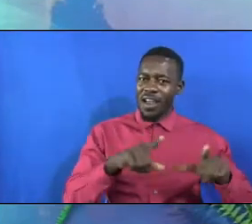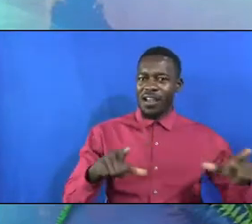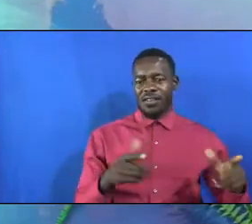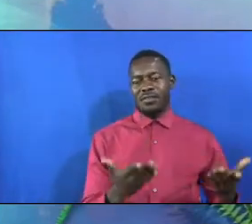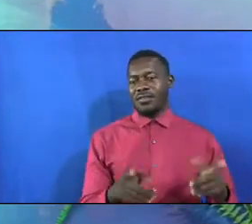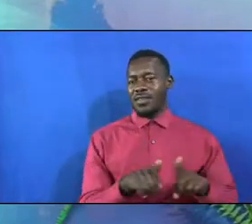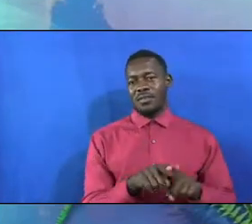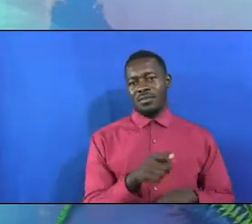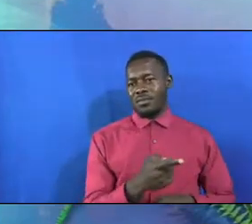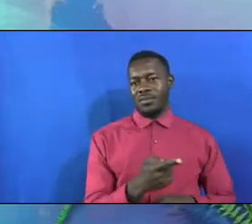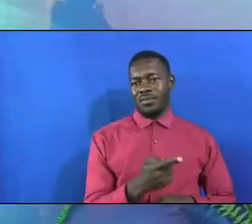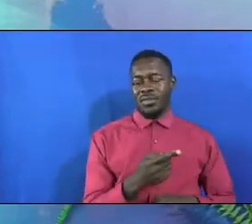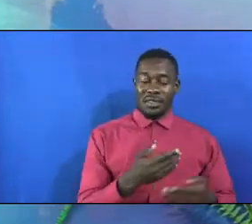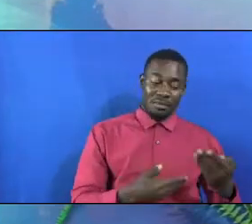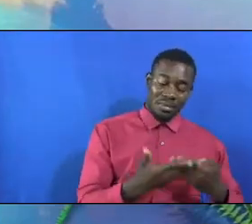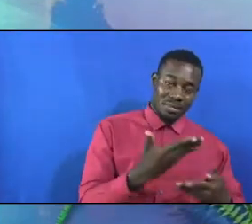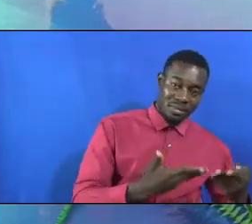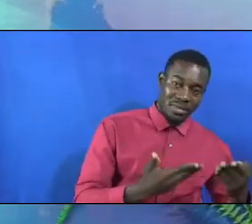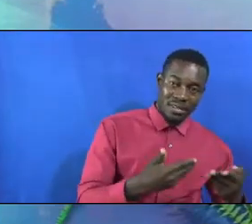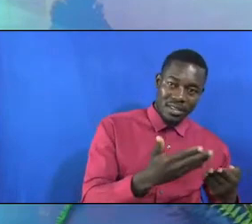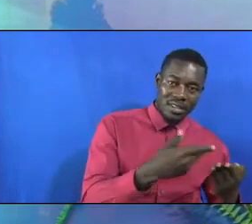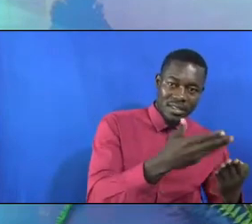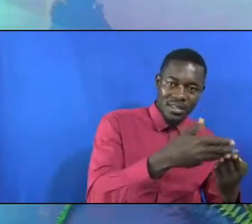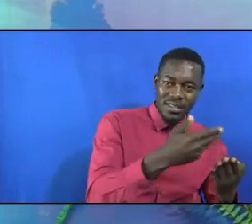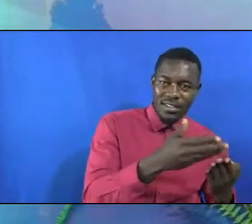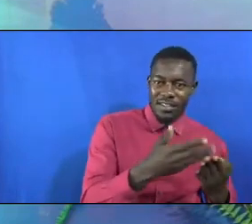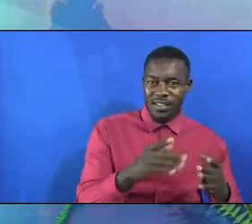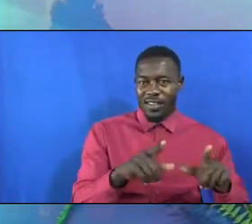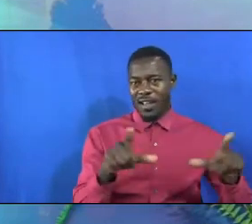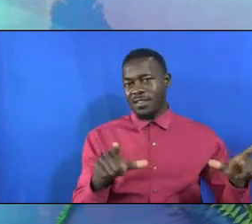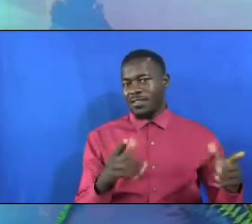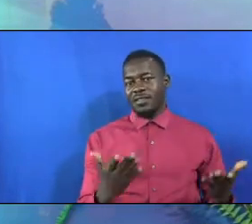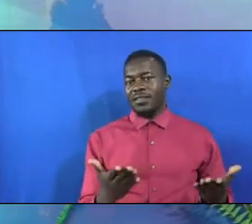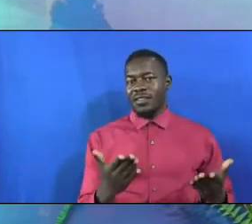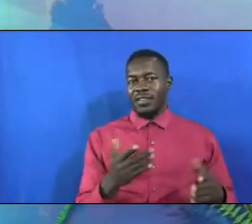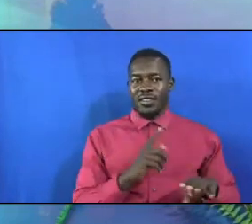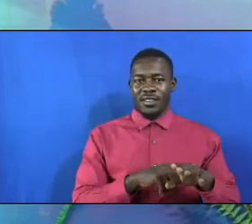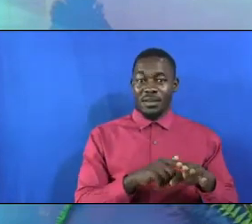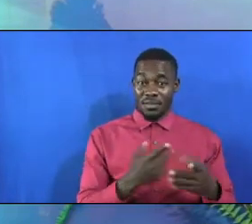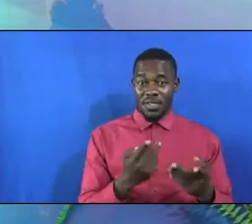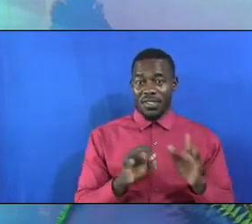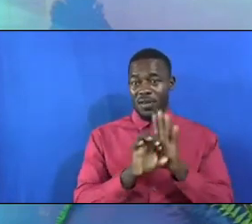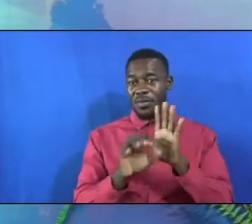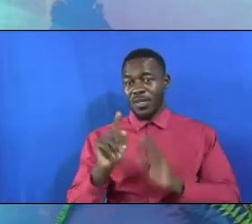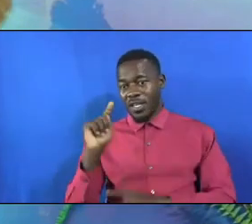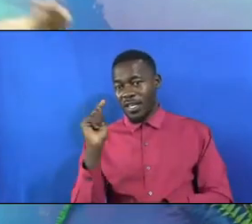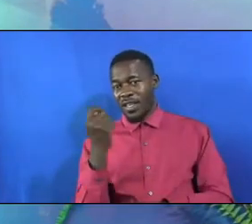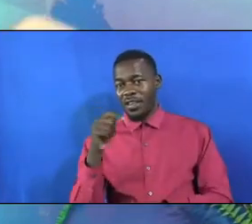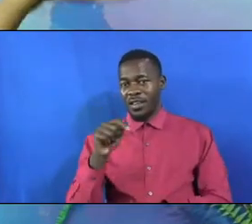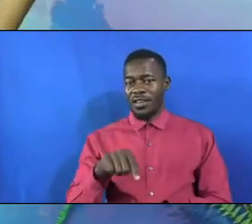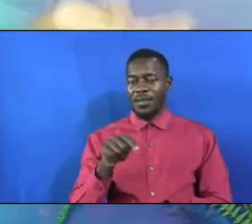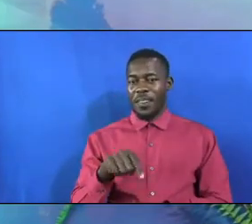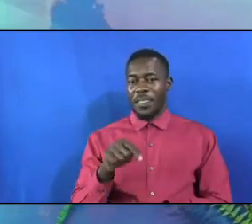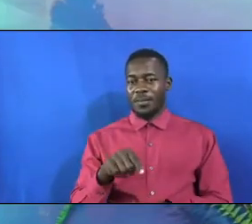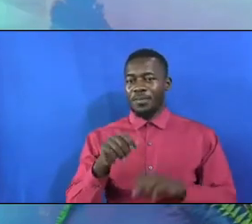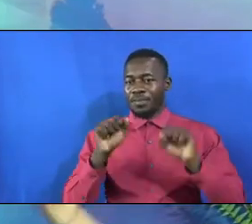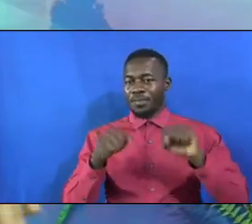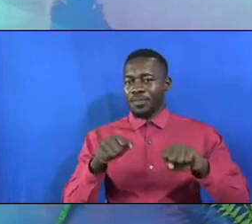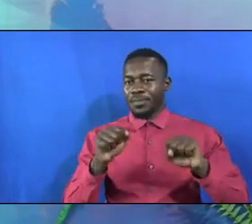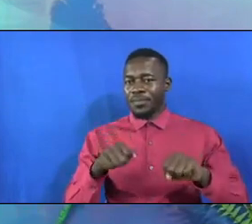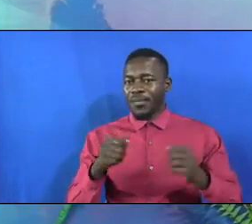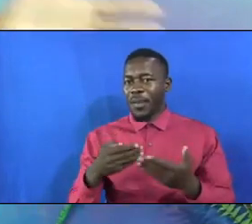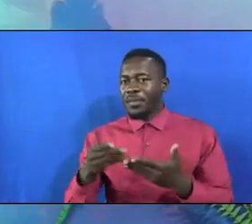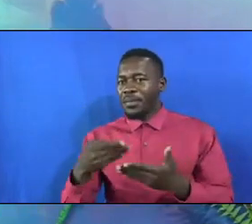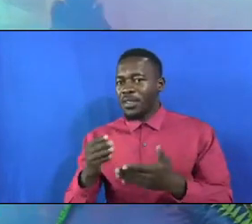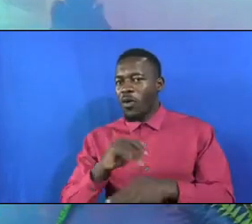lands. So they started selling their lands to the state. So if it was here in Kenya then, we would ensure that we